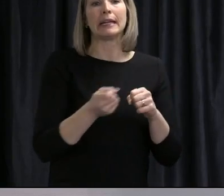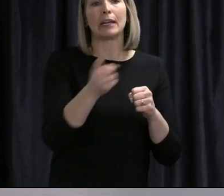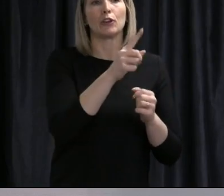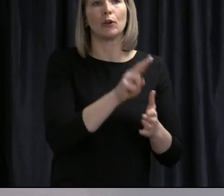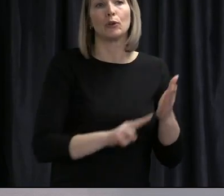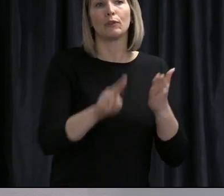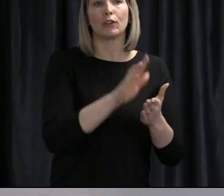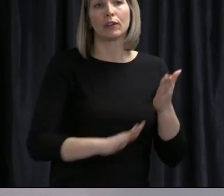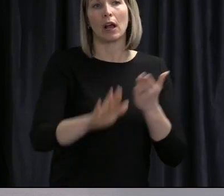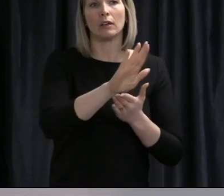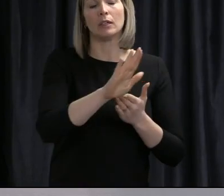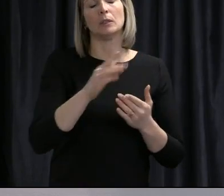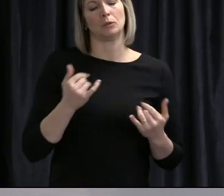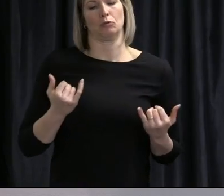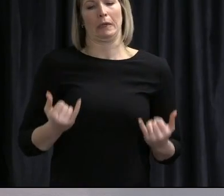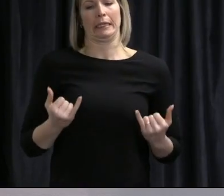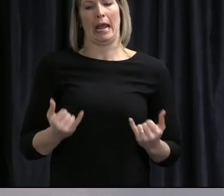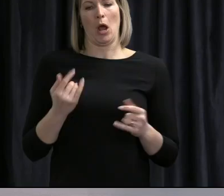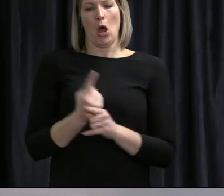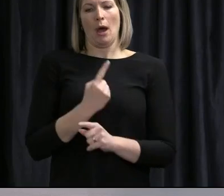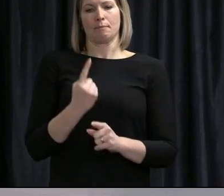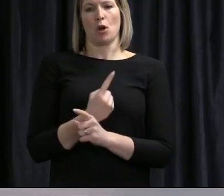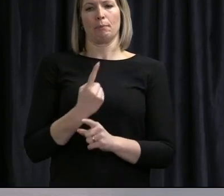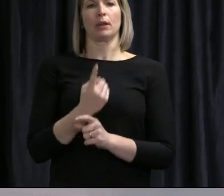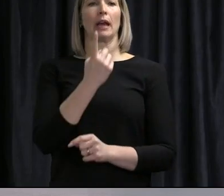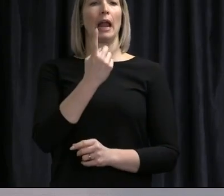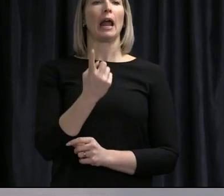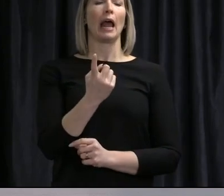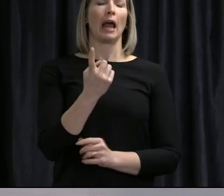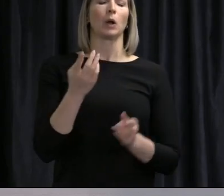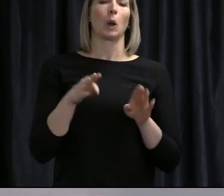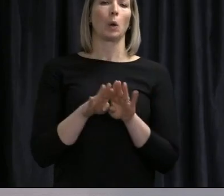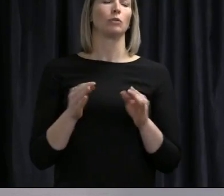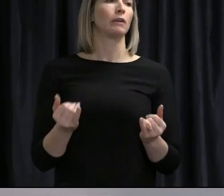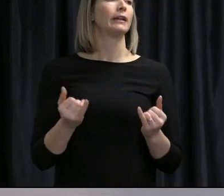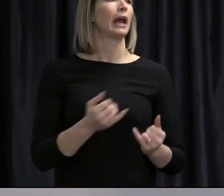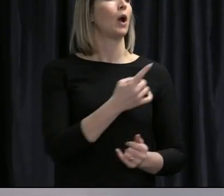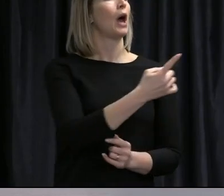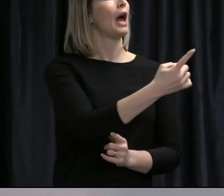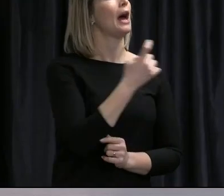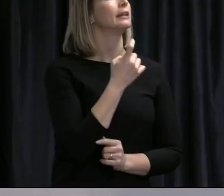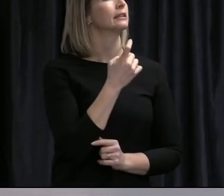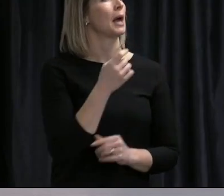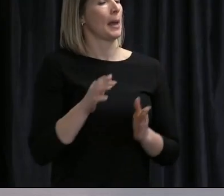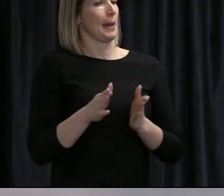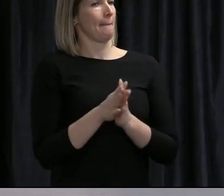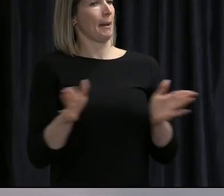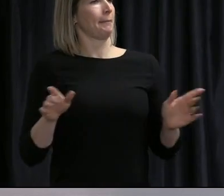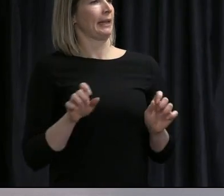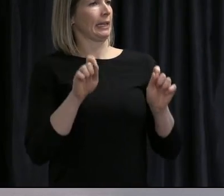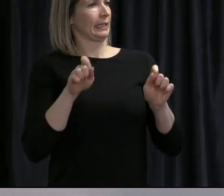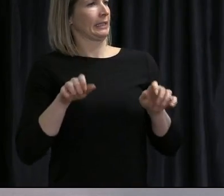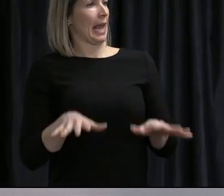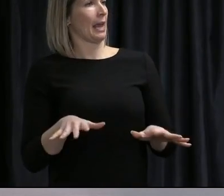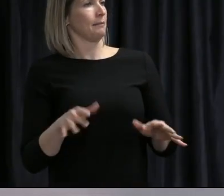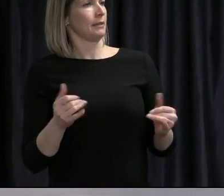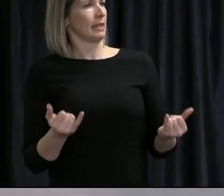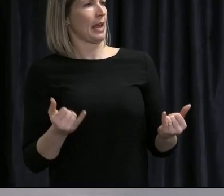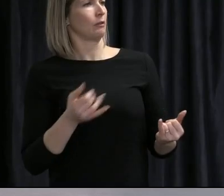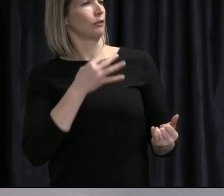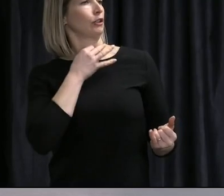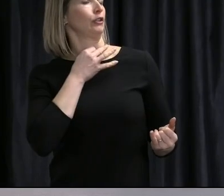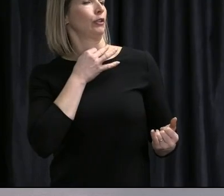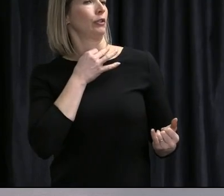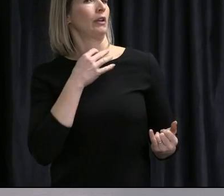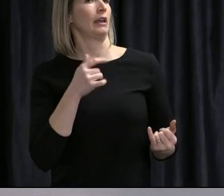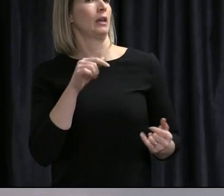necessary decisions that we think are appropriate at the time. What does this mean for public exams now? We've seen schools close earlier this year. Now, not knowing for an indefinite